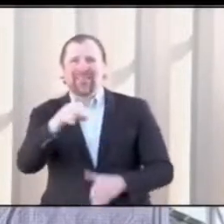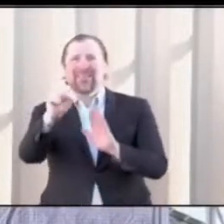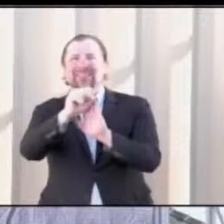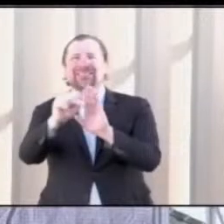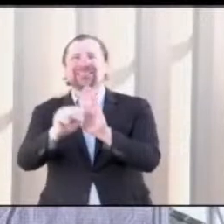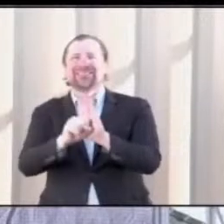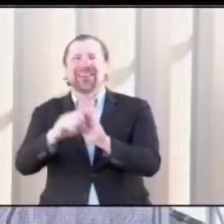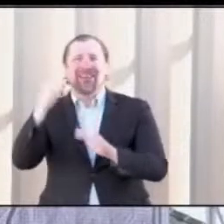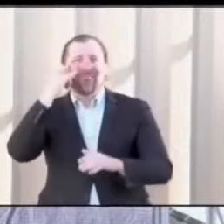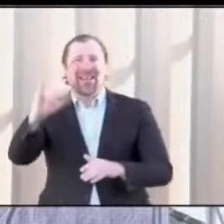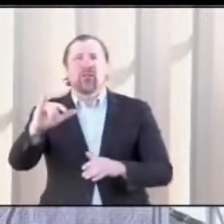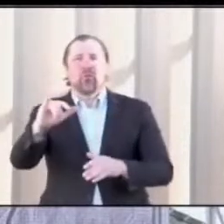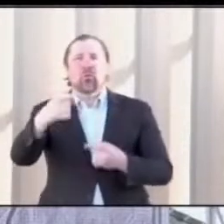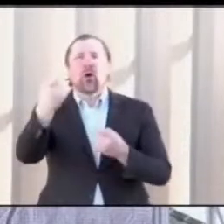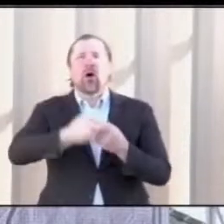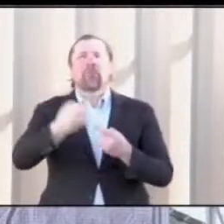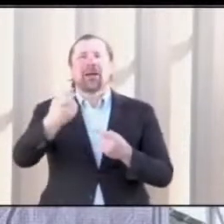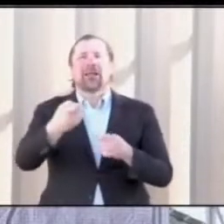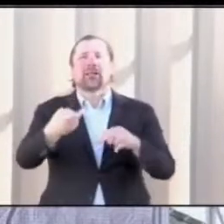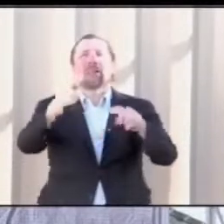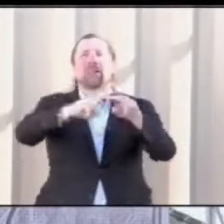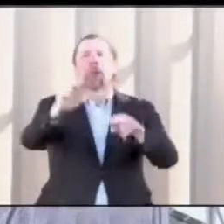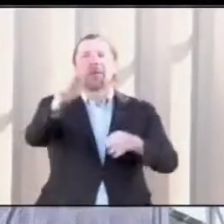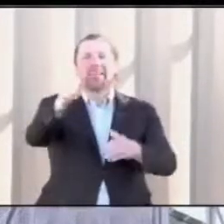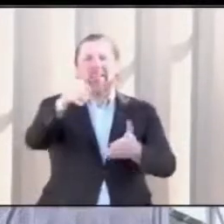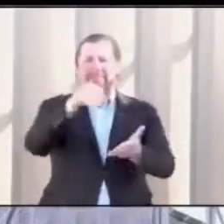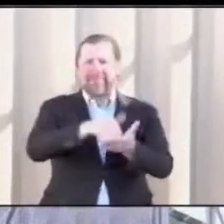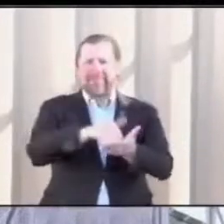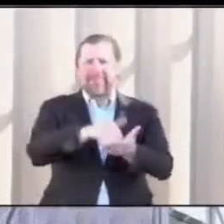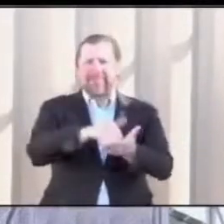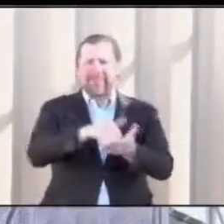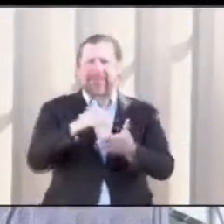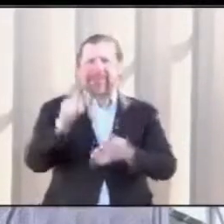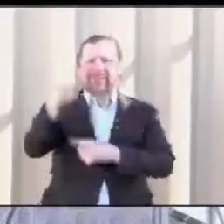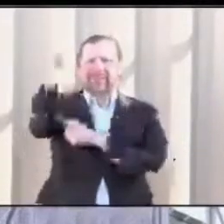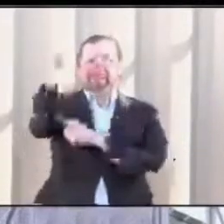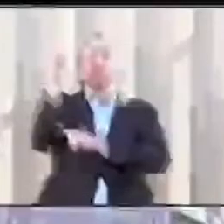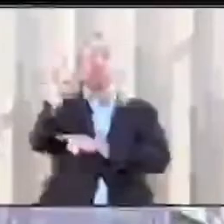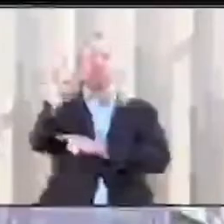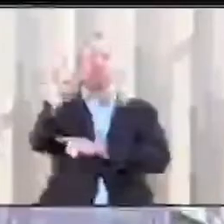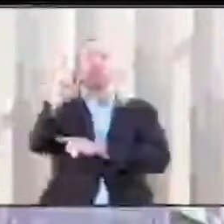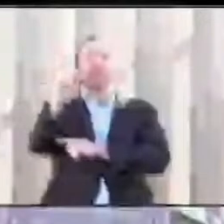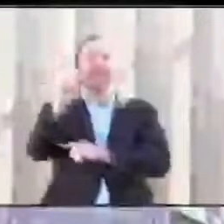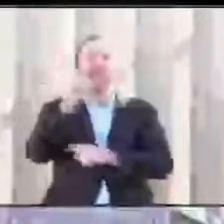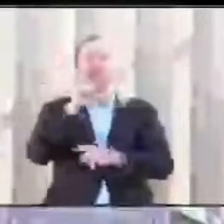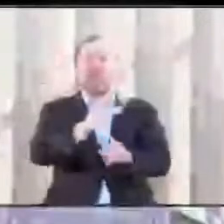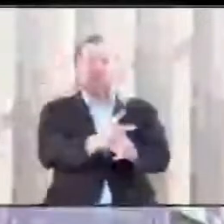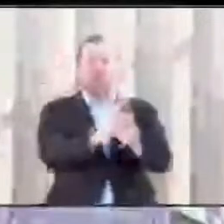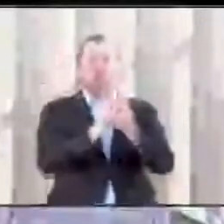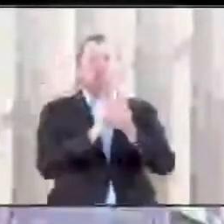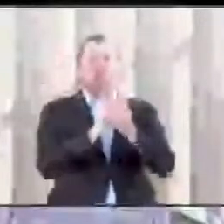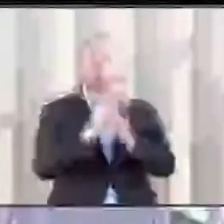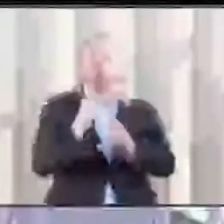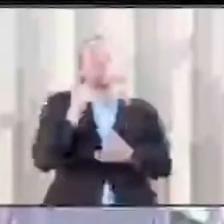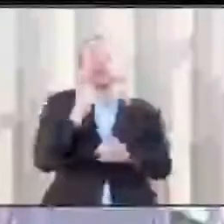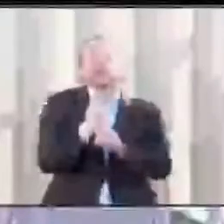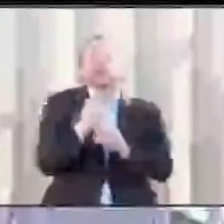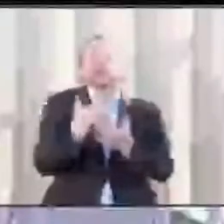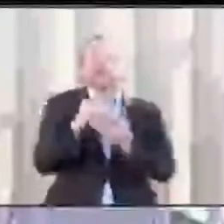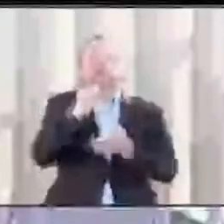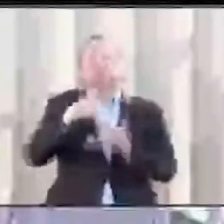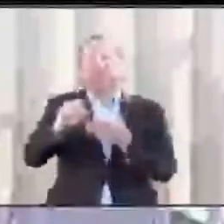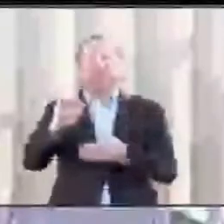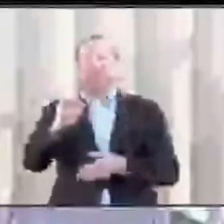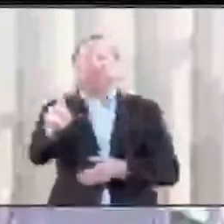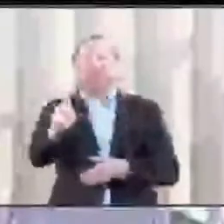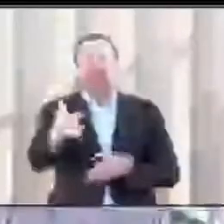another $10,000. You can get, and these are grants, these are not loans, this is money you keep, for other purposes,